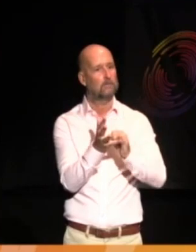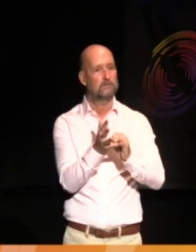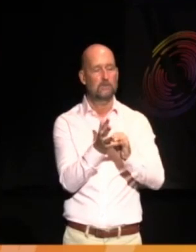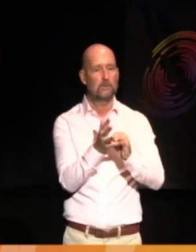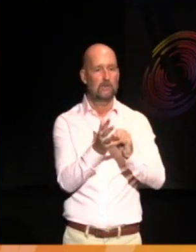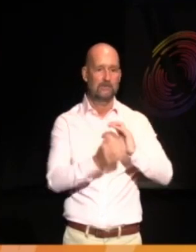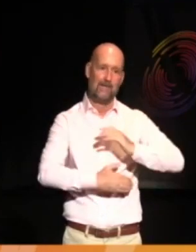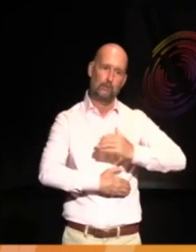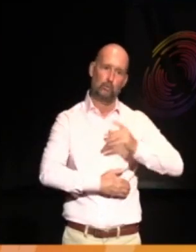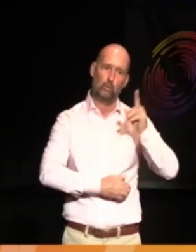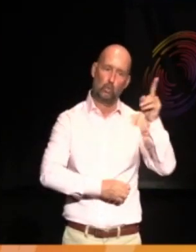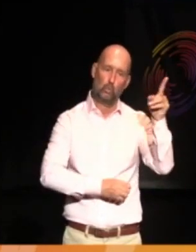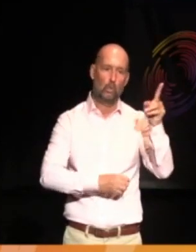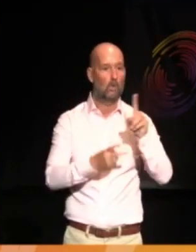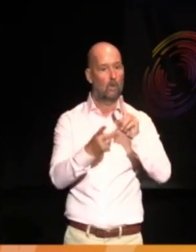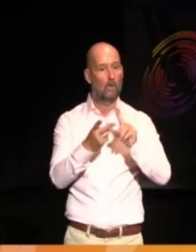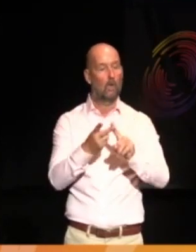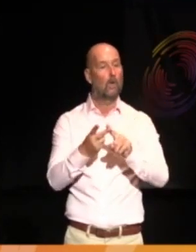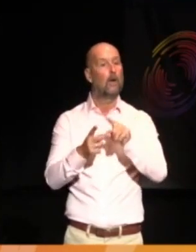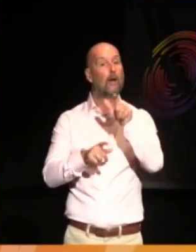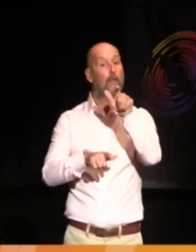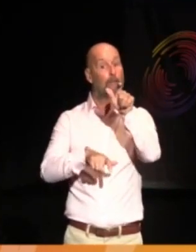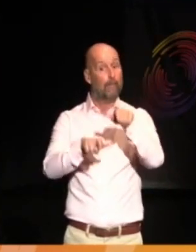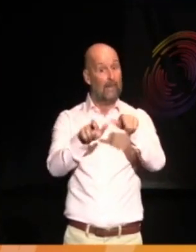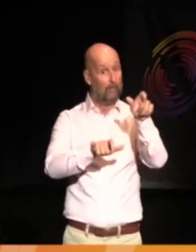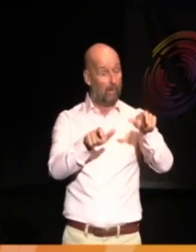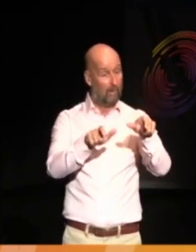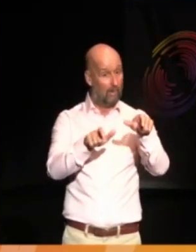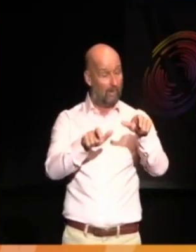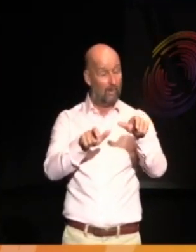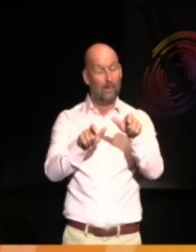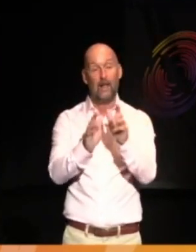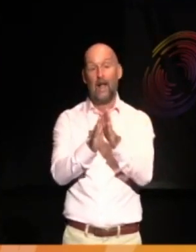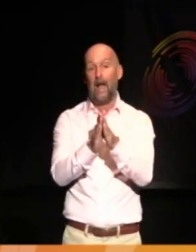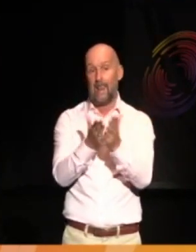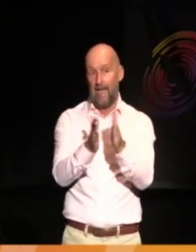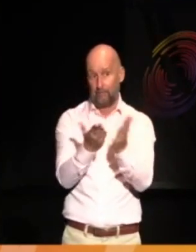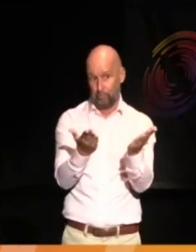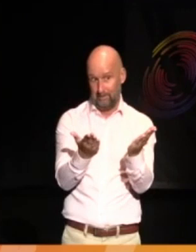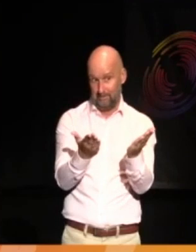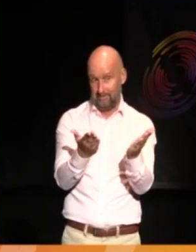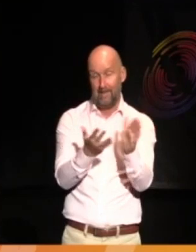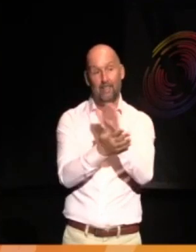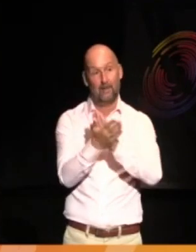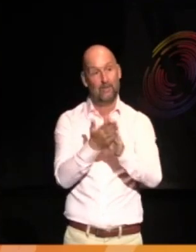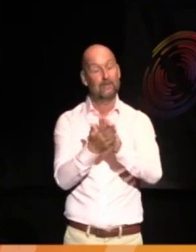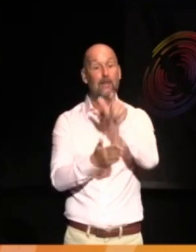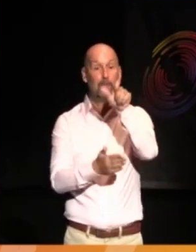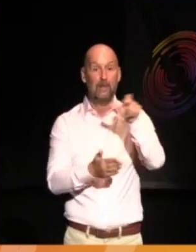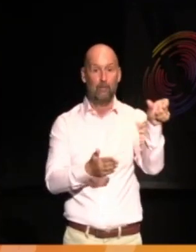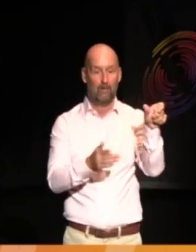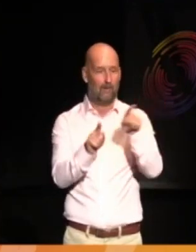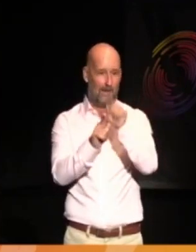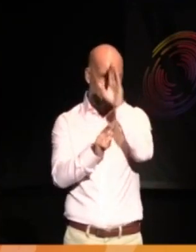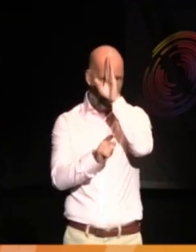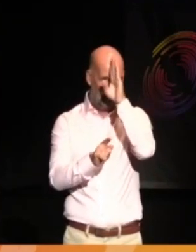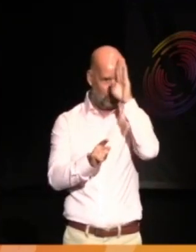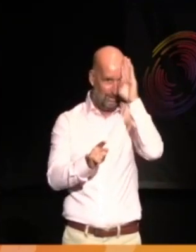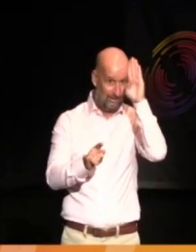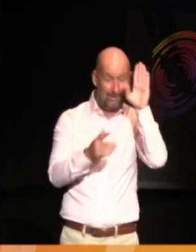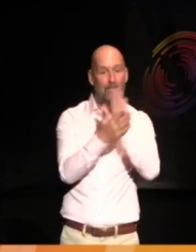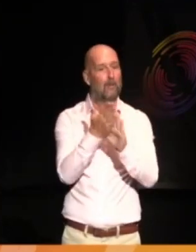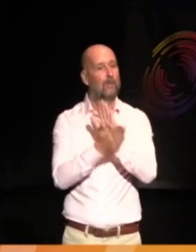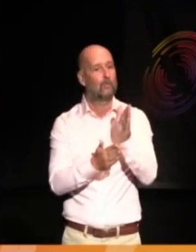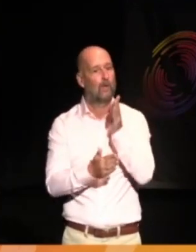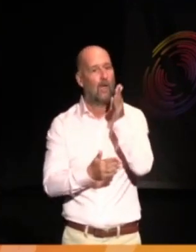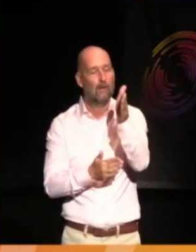Library, where if you want to go and talk to people who have lived experience which needs to be discussed in a thoughtful and safe environment,